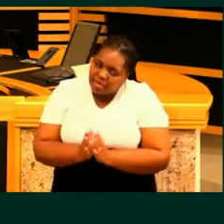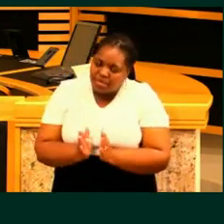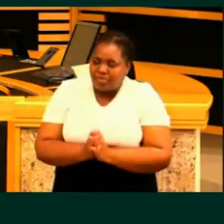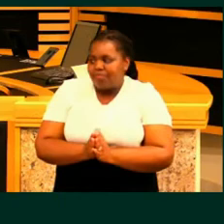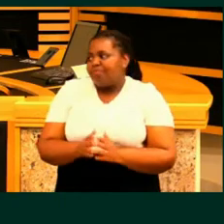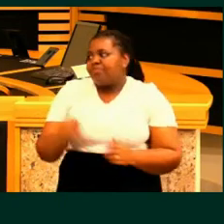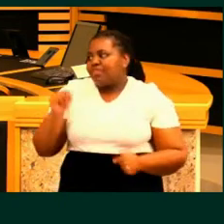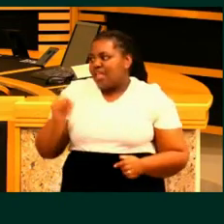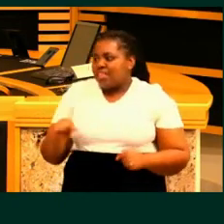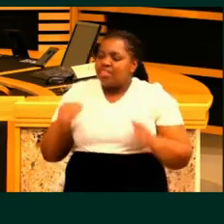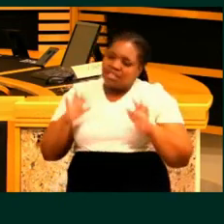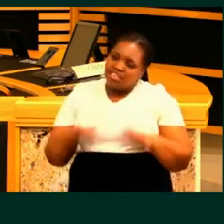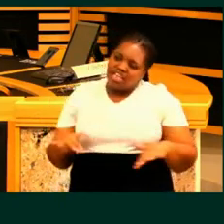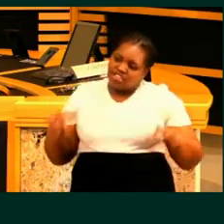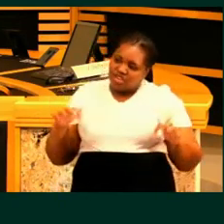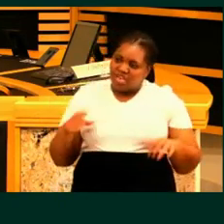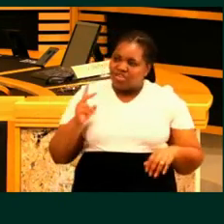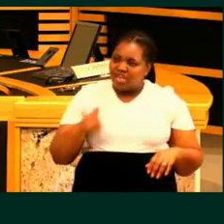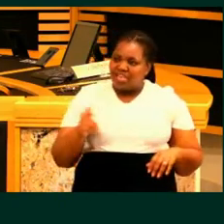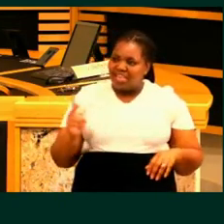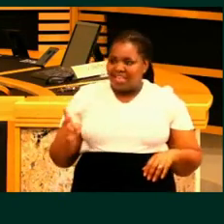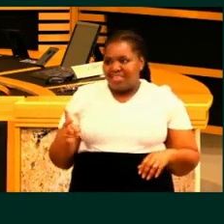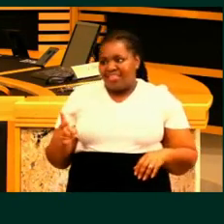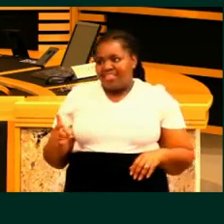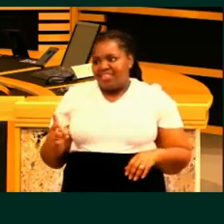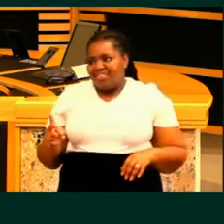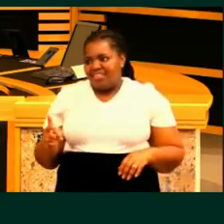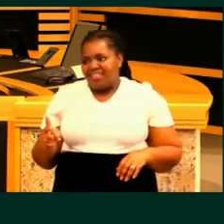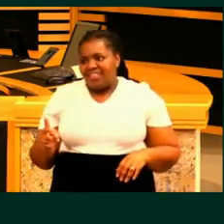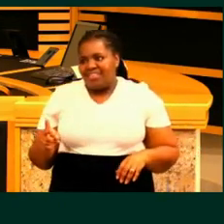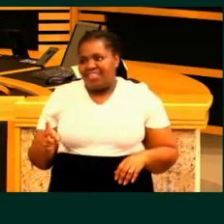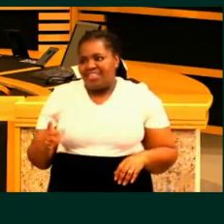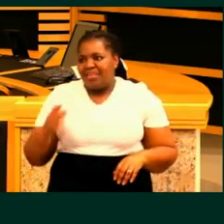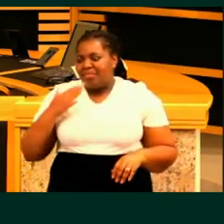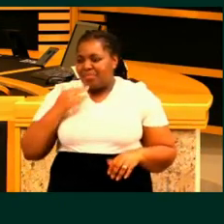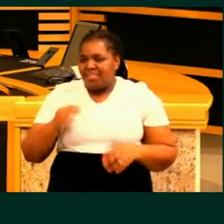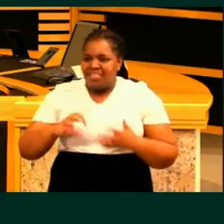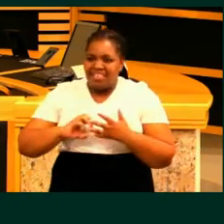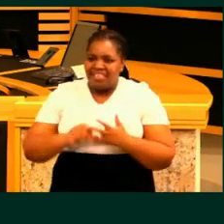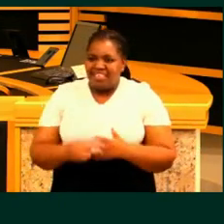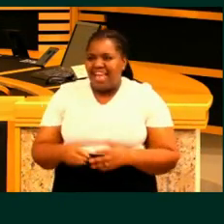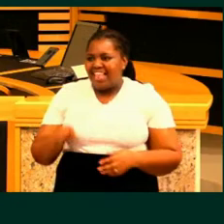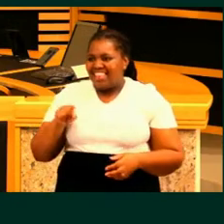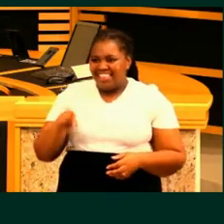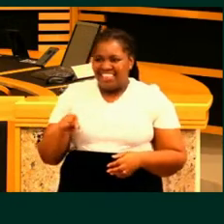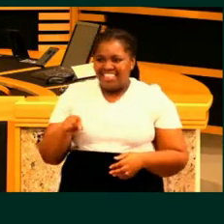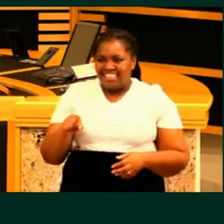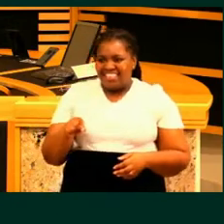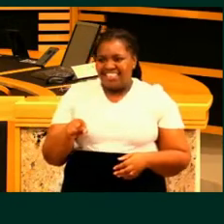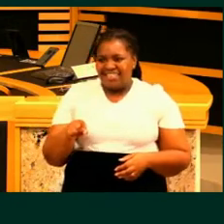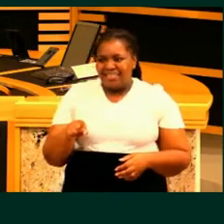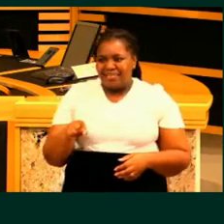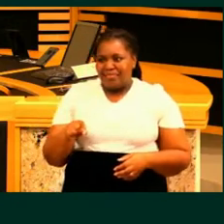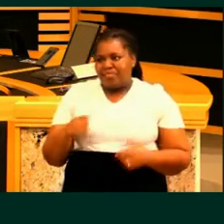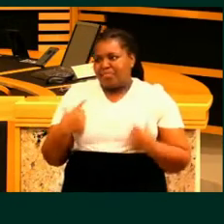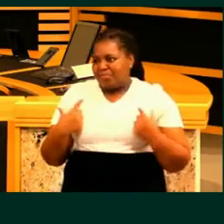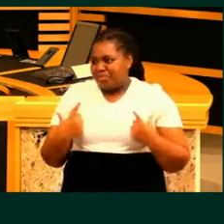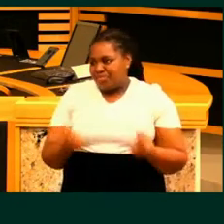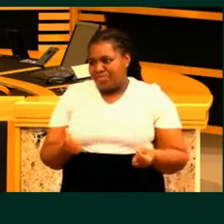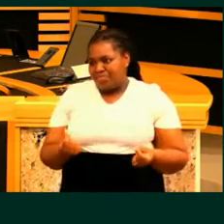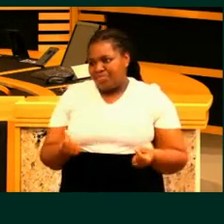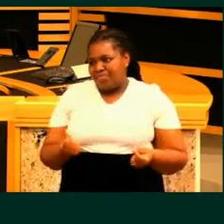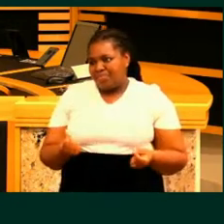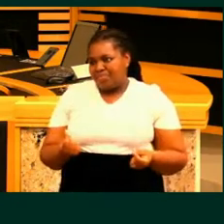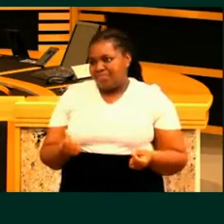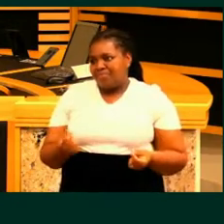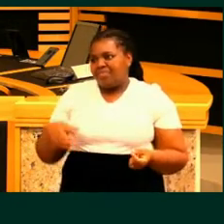in this AUST house today let's run this pilot and build roads with the waste plastic component